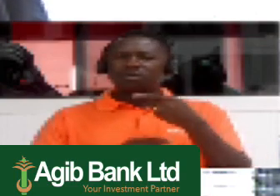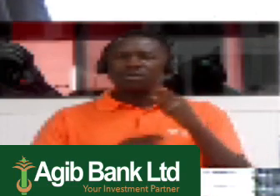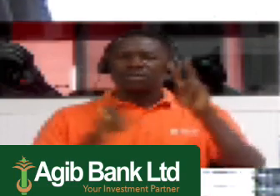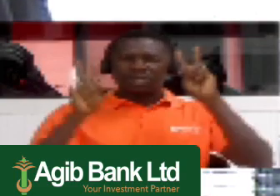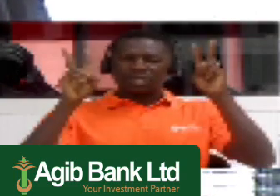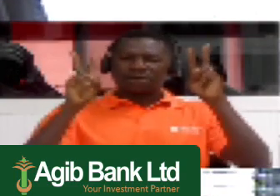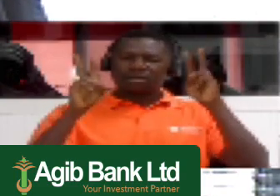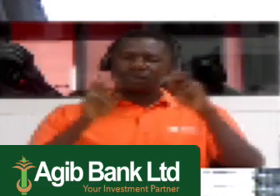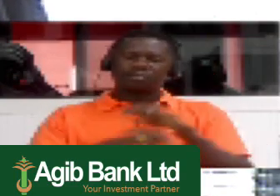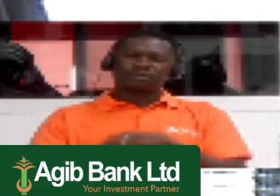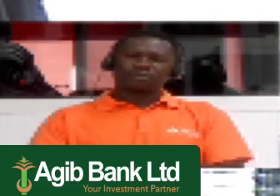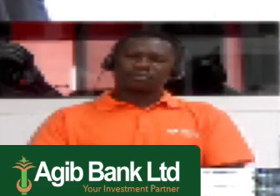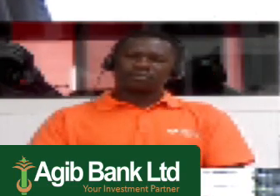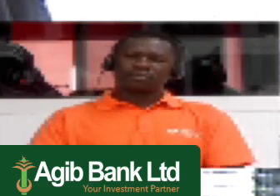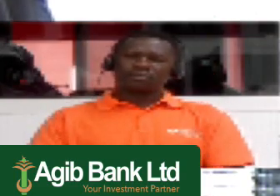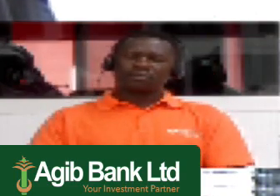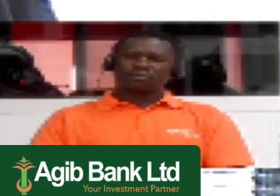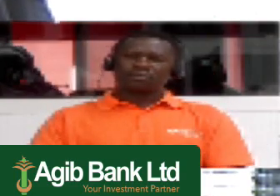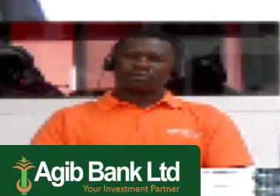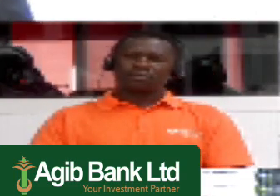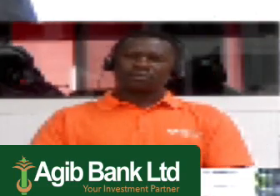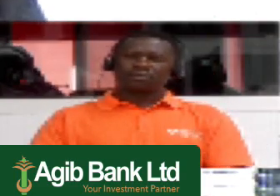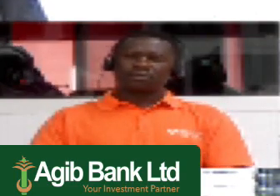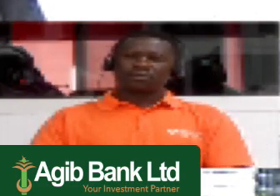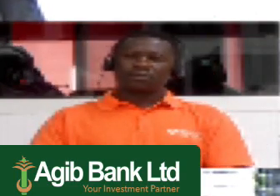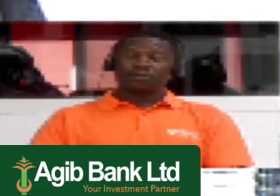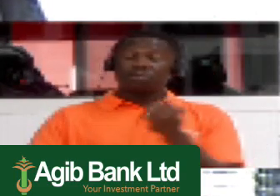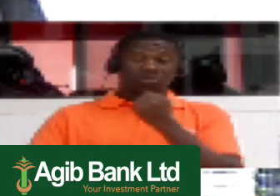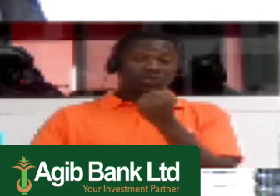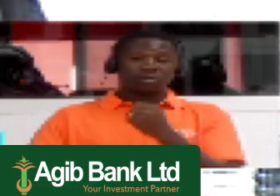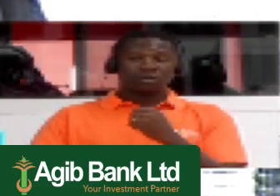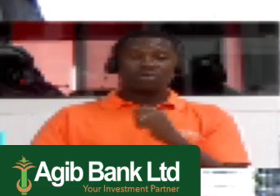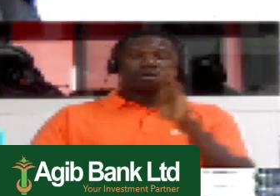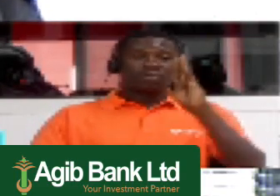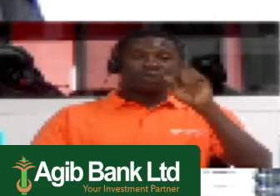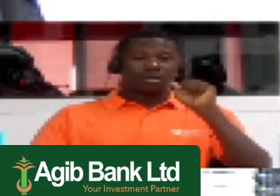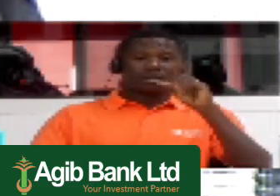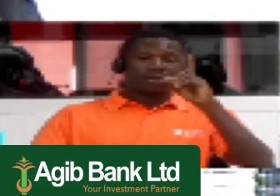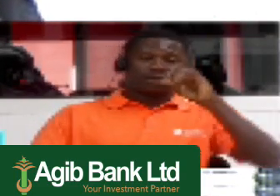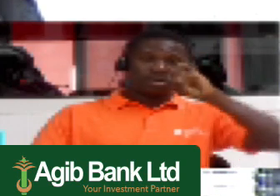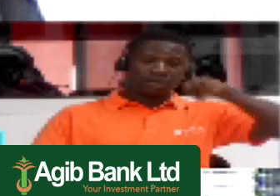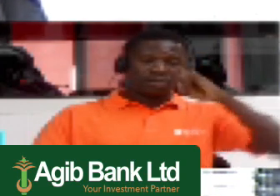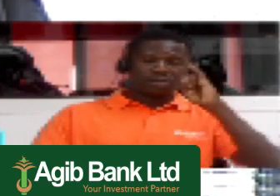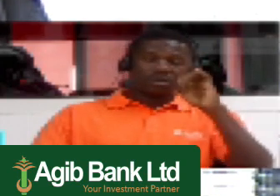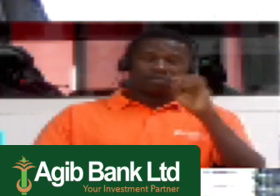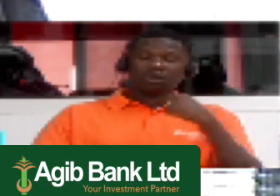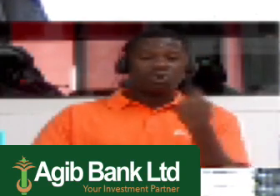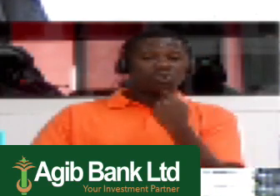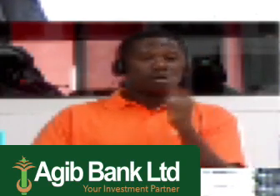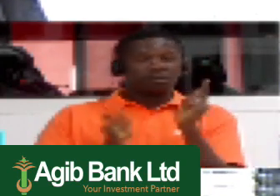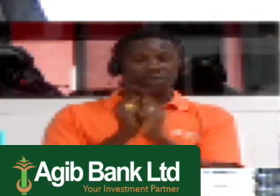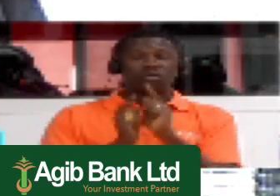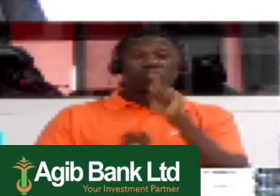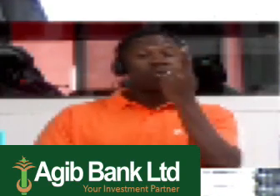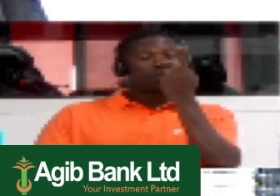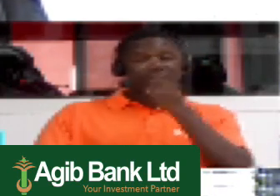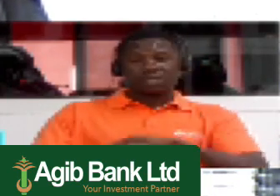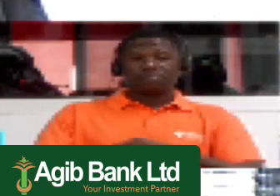General Badjie sinya kilineng ntenga meet. Because General Badjie, I only met him once. Tami alongo